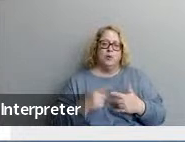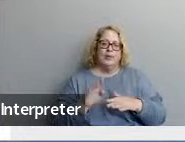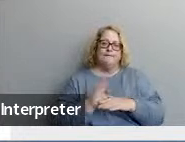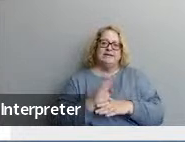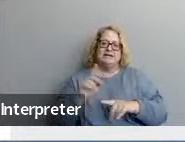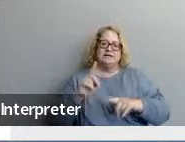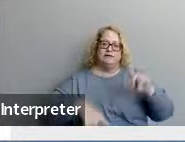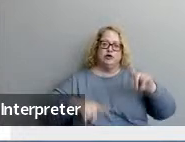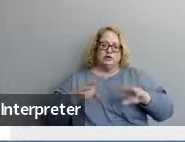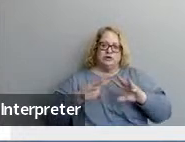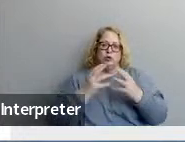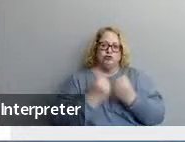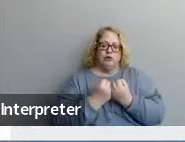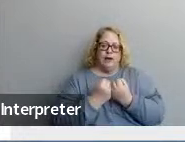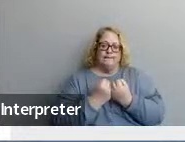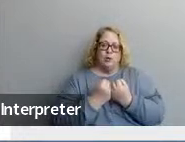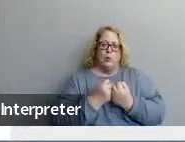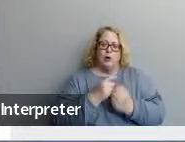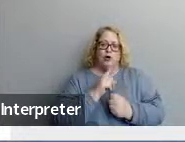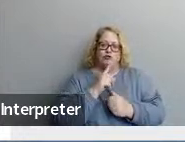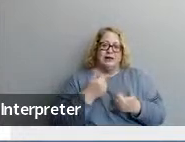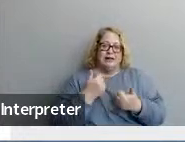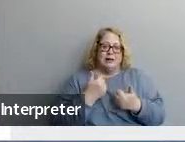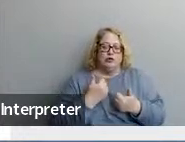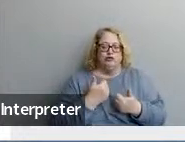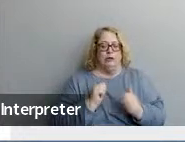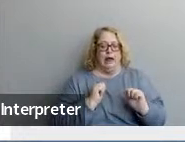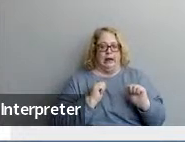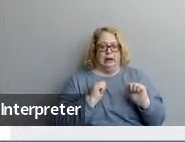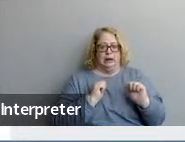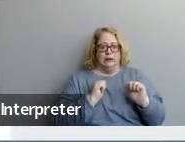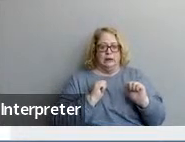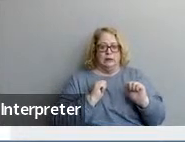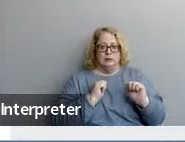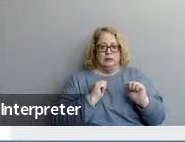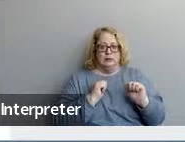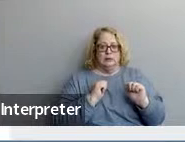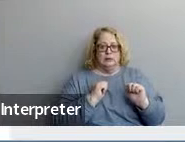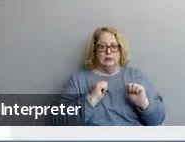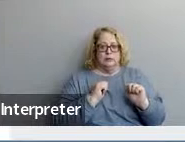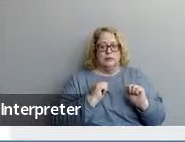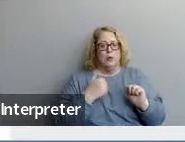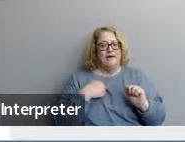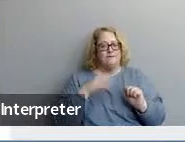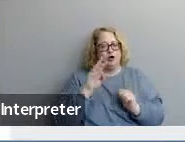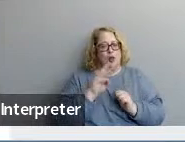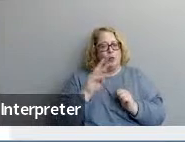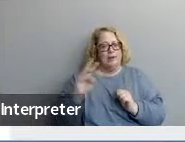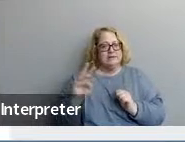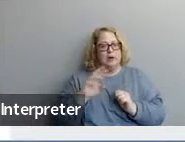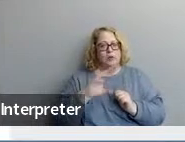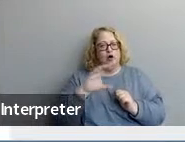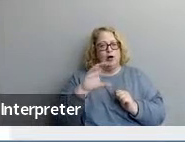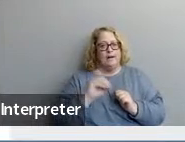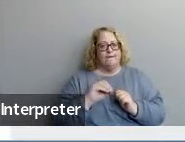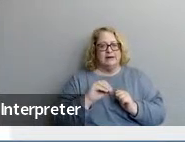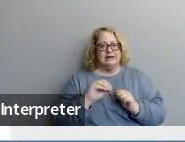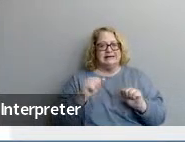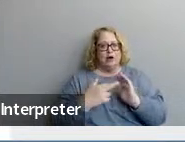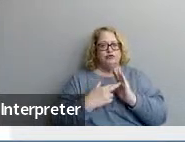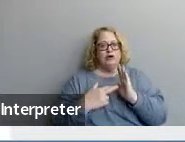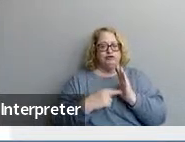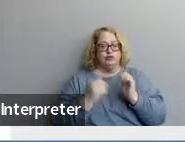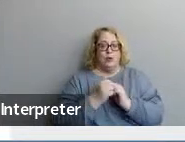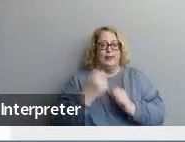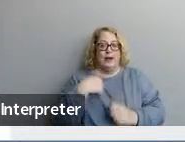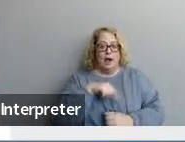business diversity workshop that we're doing. Mm-hmm. We are really trying to create, and there's on the website where companies can